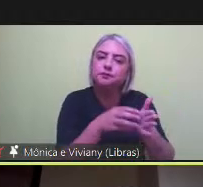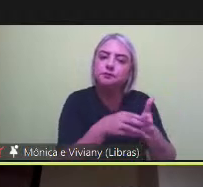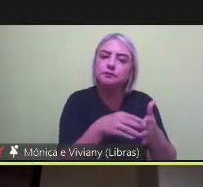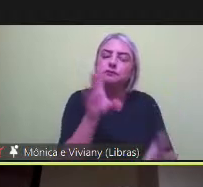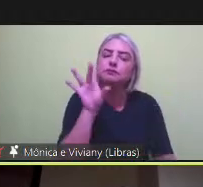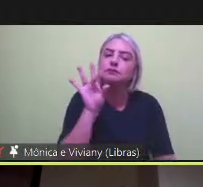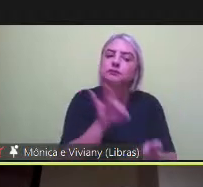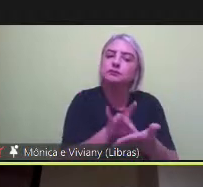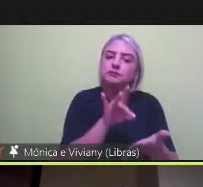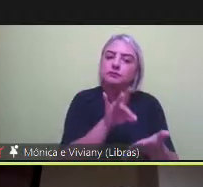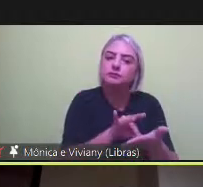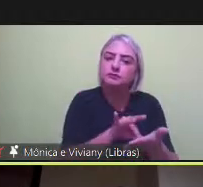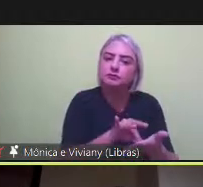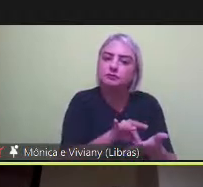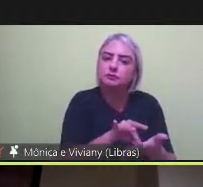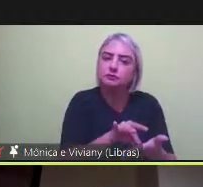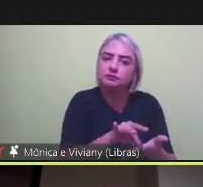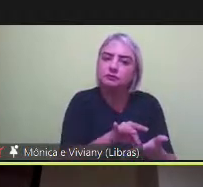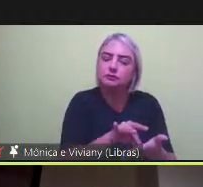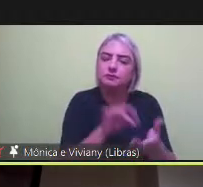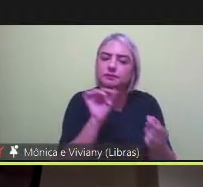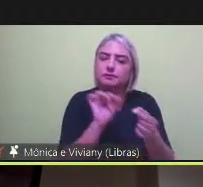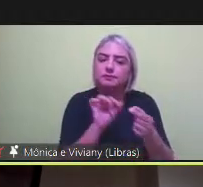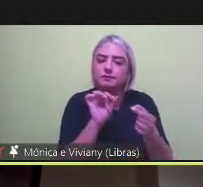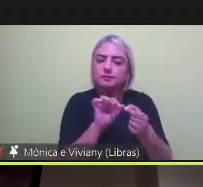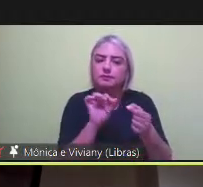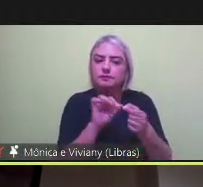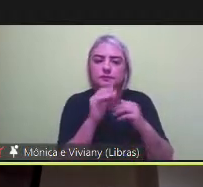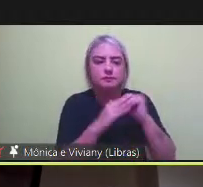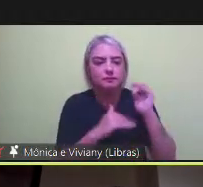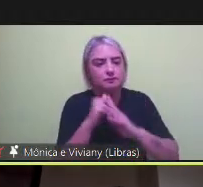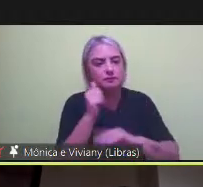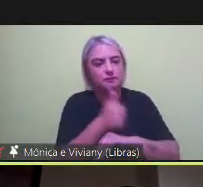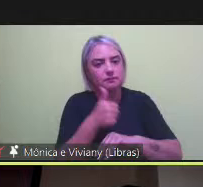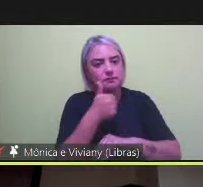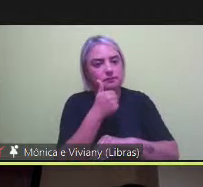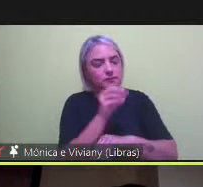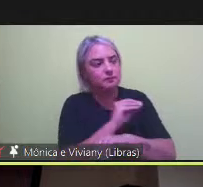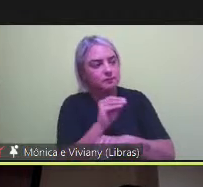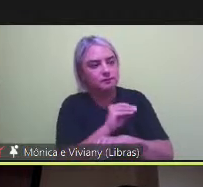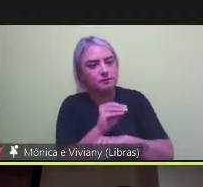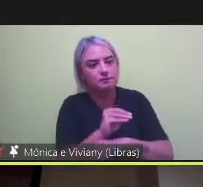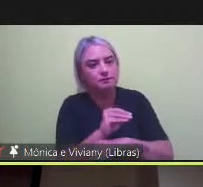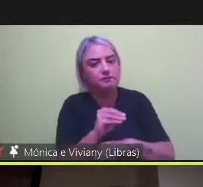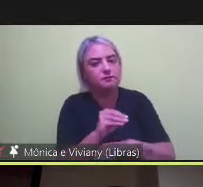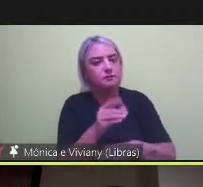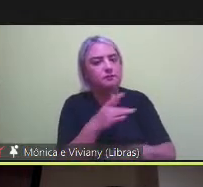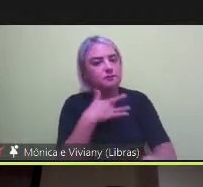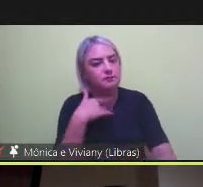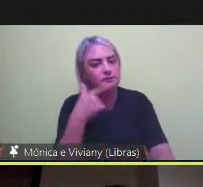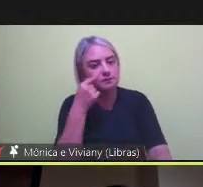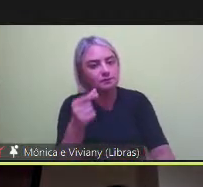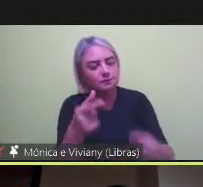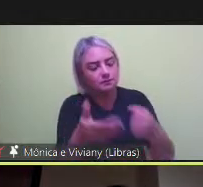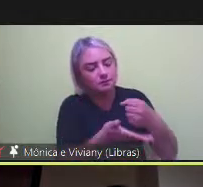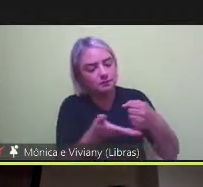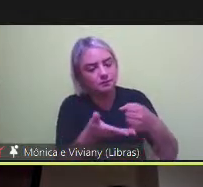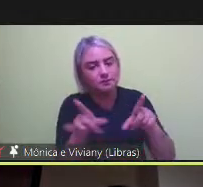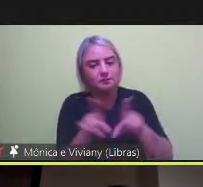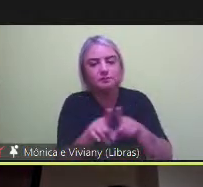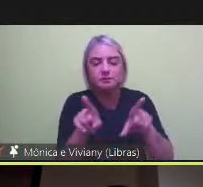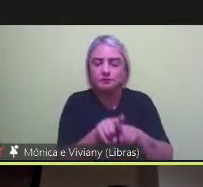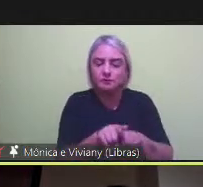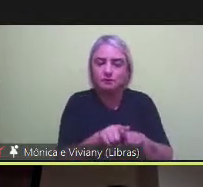take resources. It is in fact performed by professionals from the primary health care,